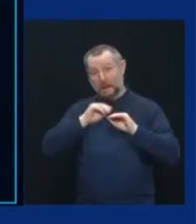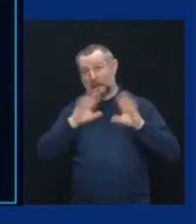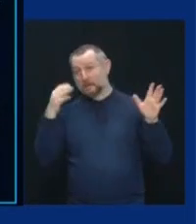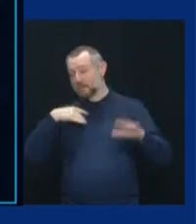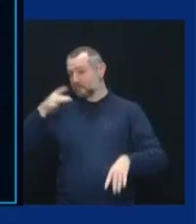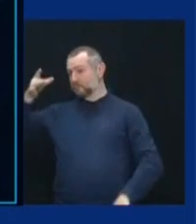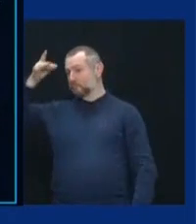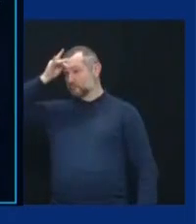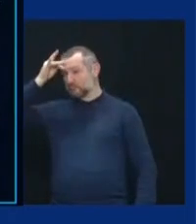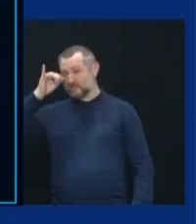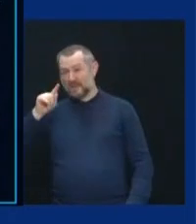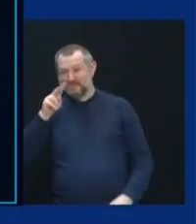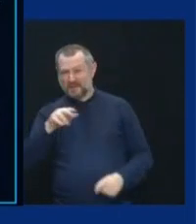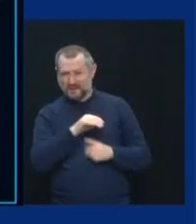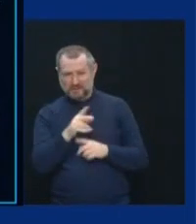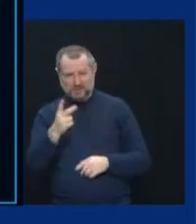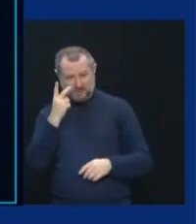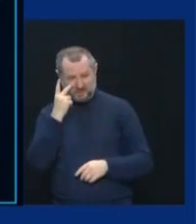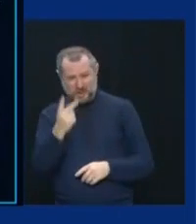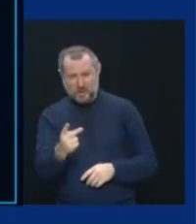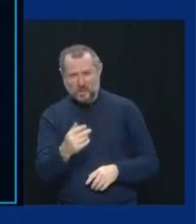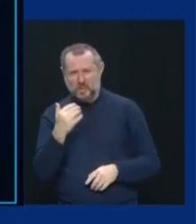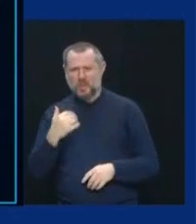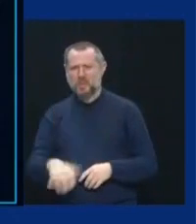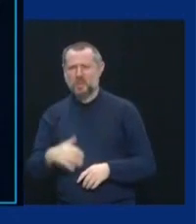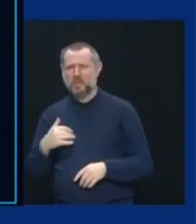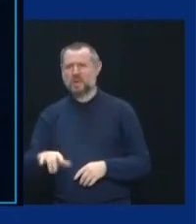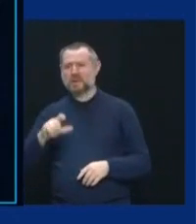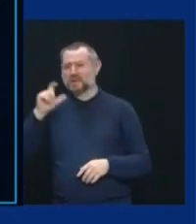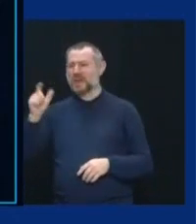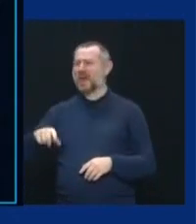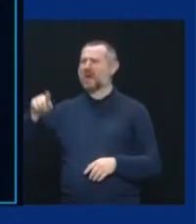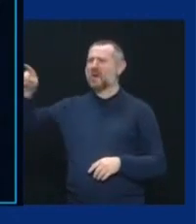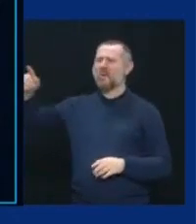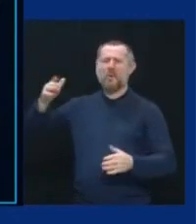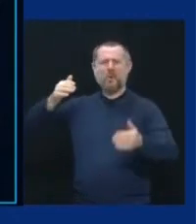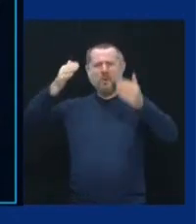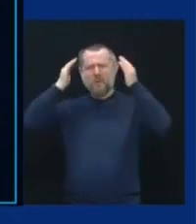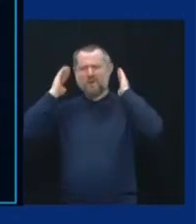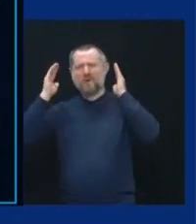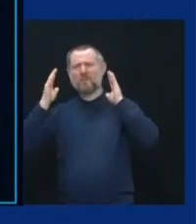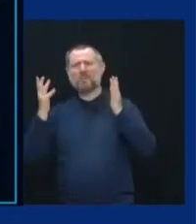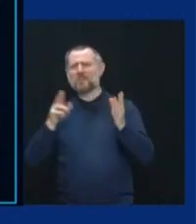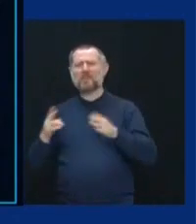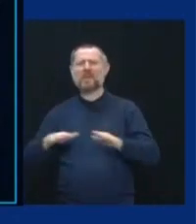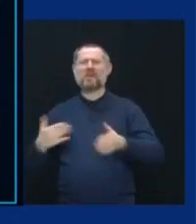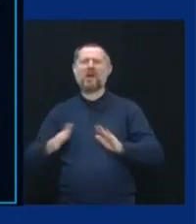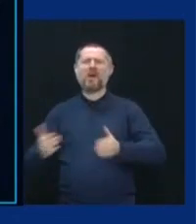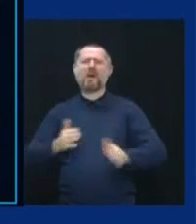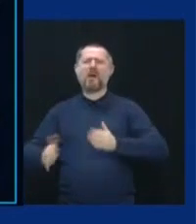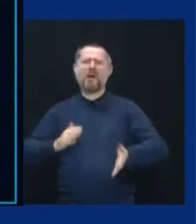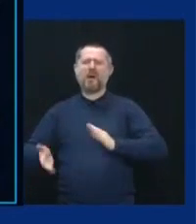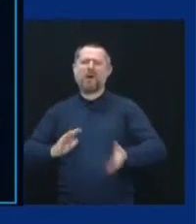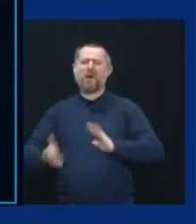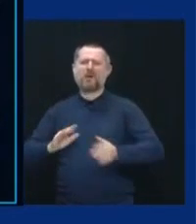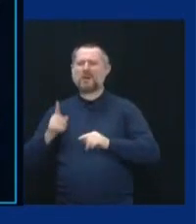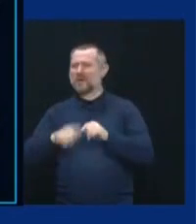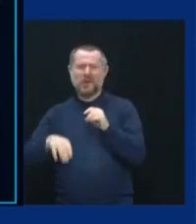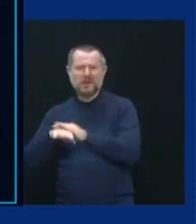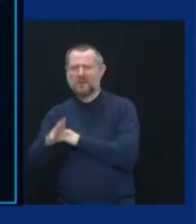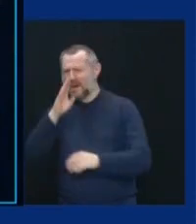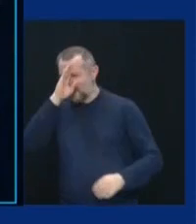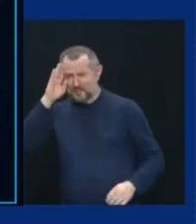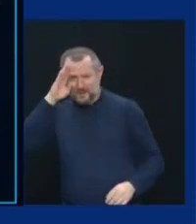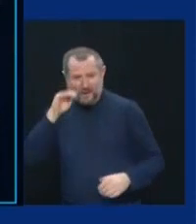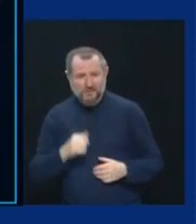every night and watching Italy collapse and people die because they can't get into a hospital. We're